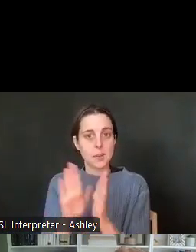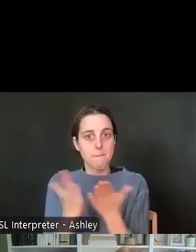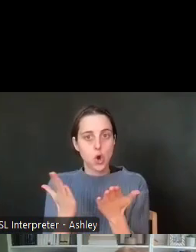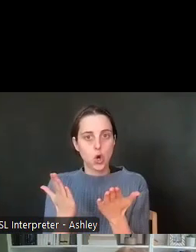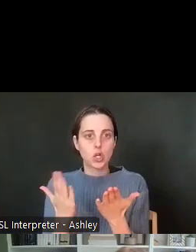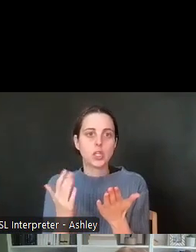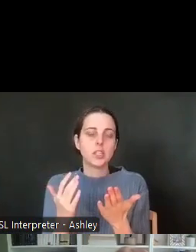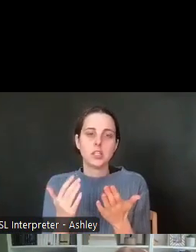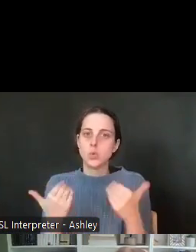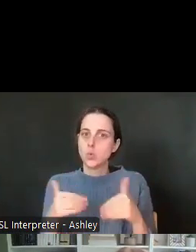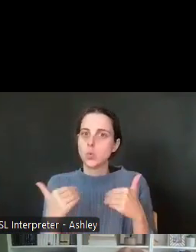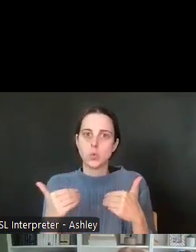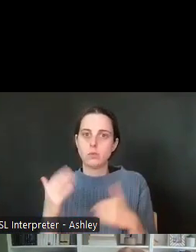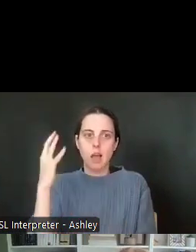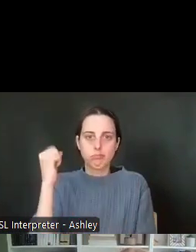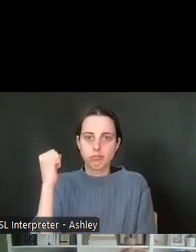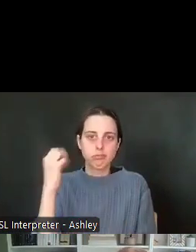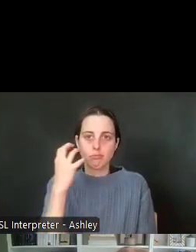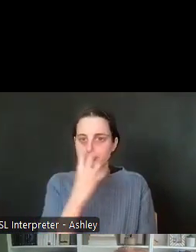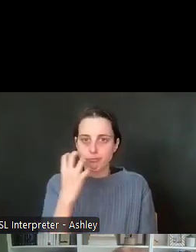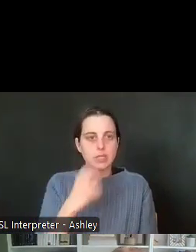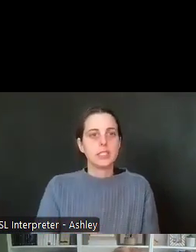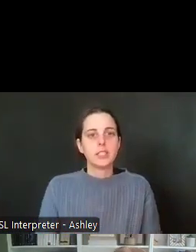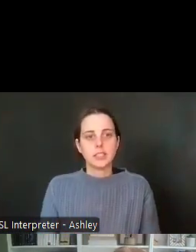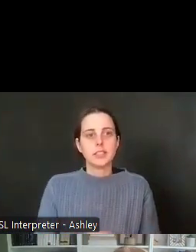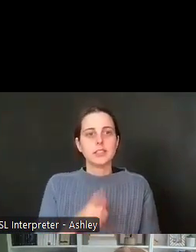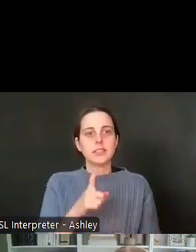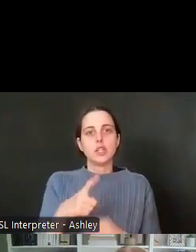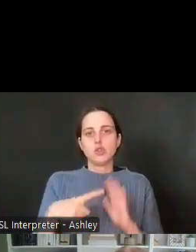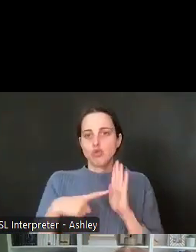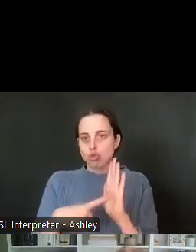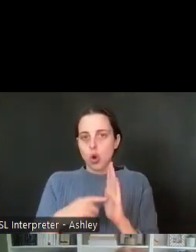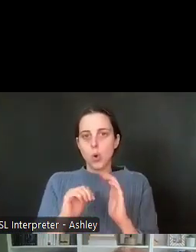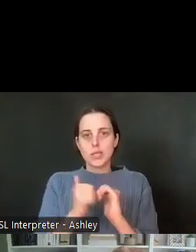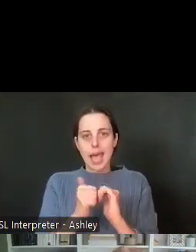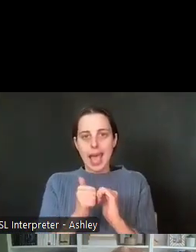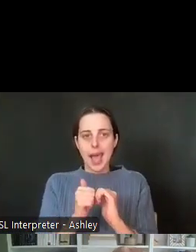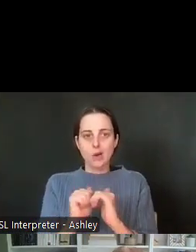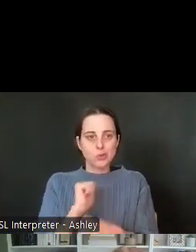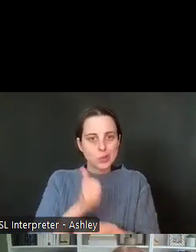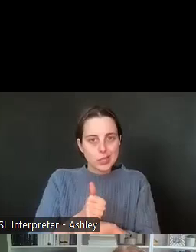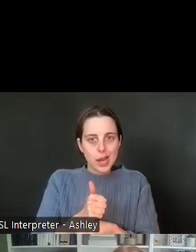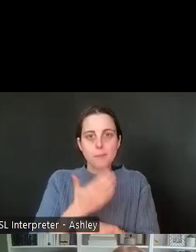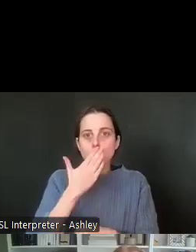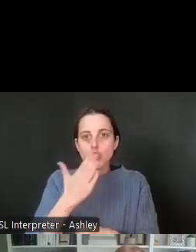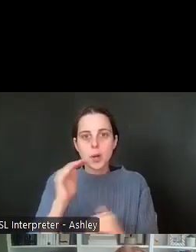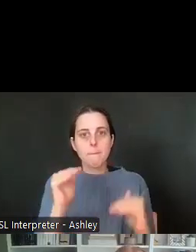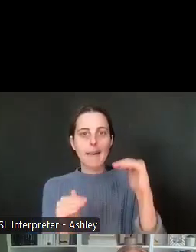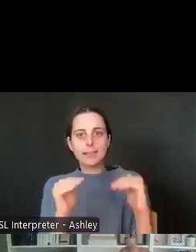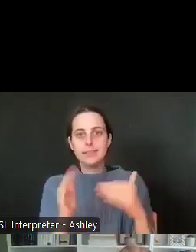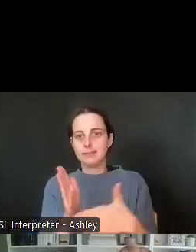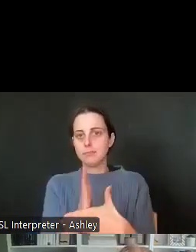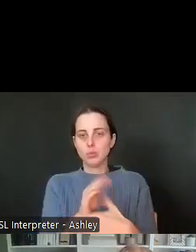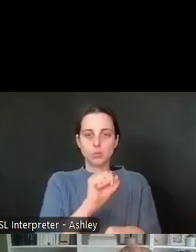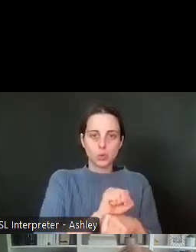called Leading the Life You Want: Strategies for Integrating Work and Life. And what Friedman encourages us to do is that when